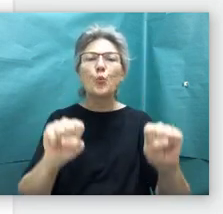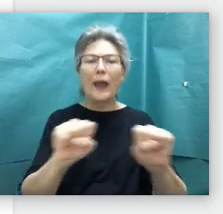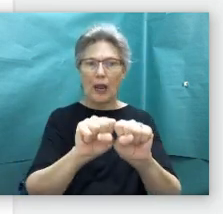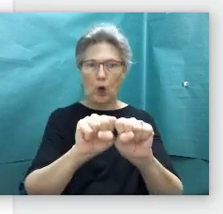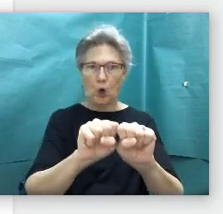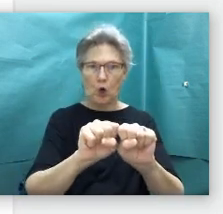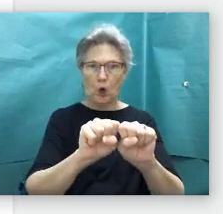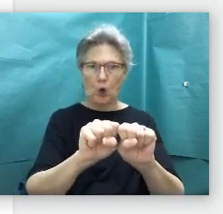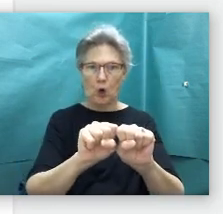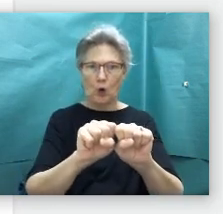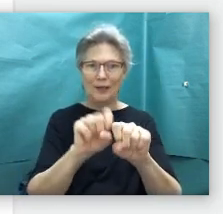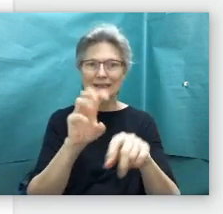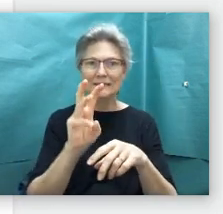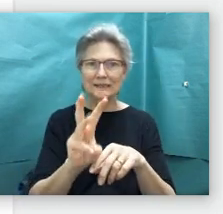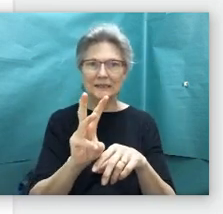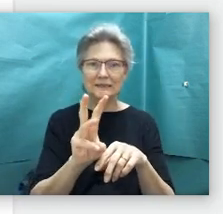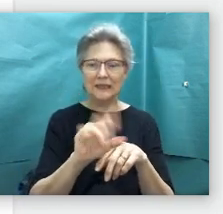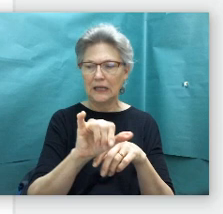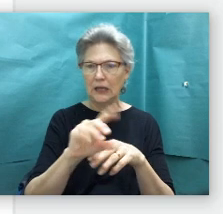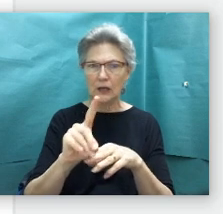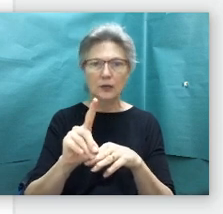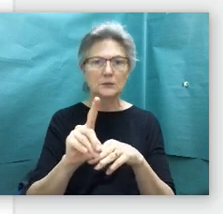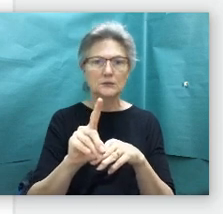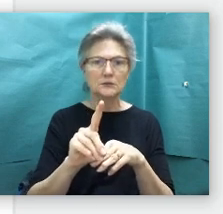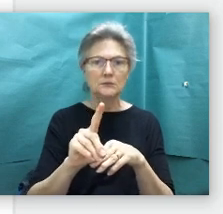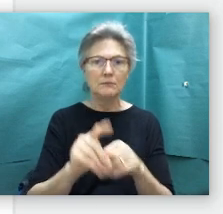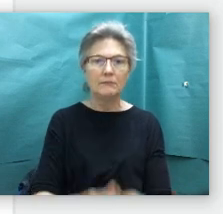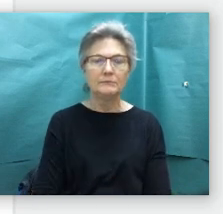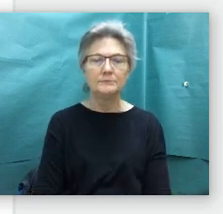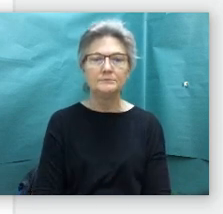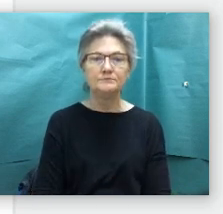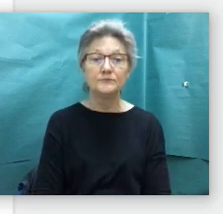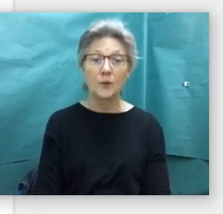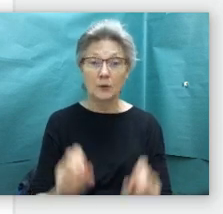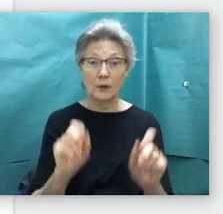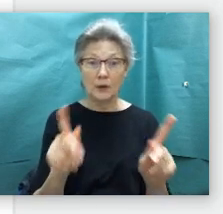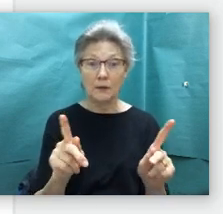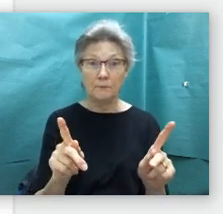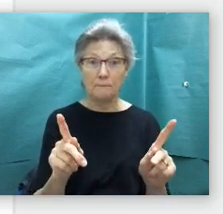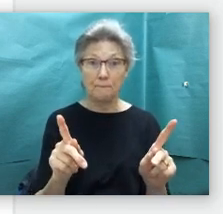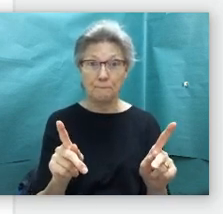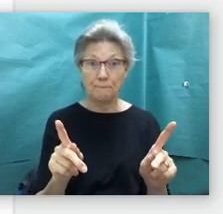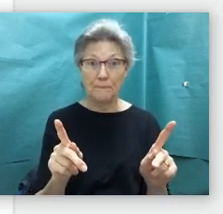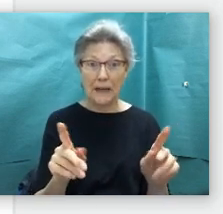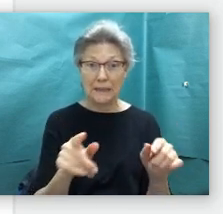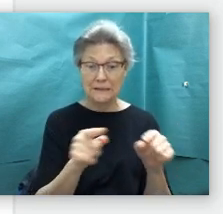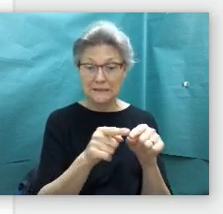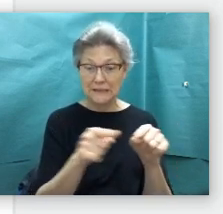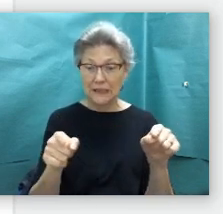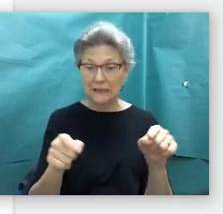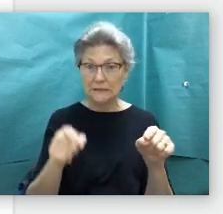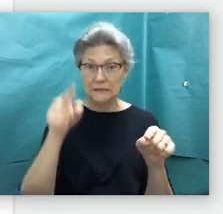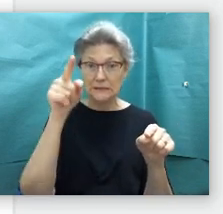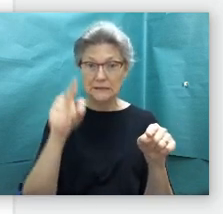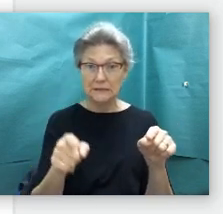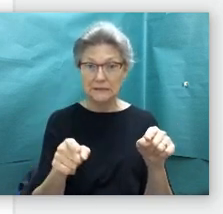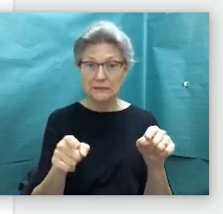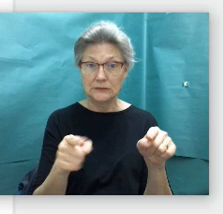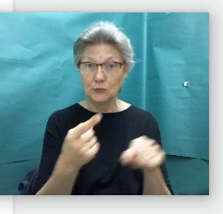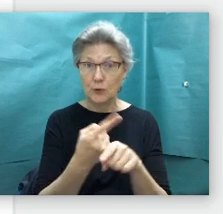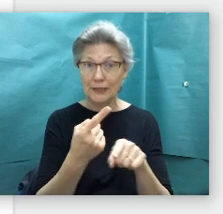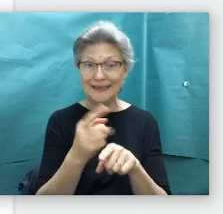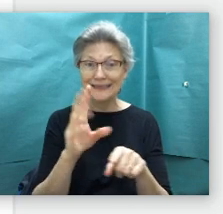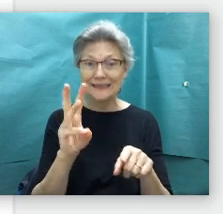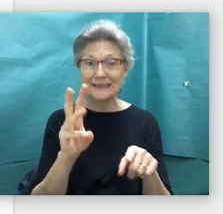squares. My sandbox is a square. Perfect. Okay, so my sides are, that's right,